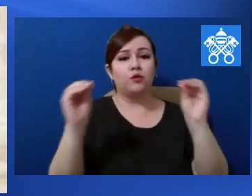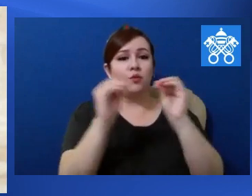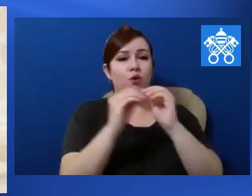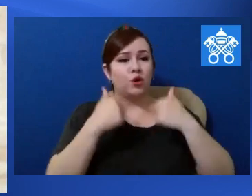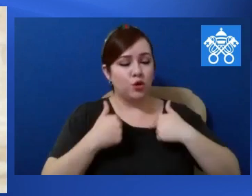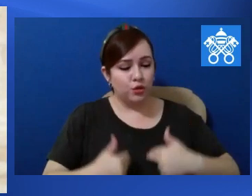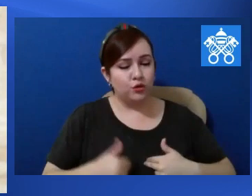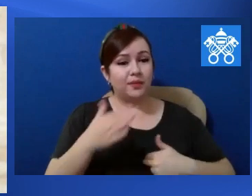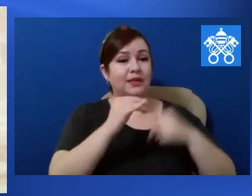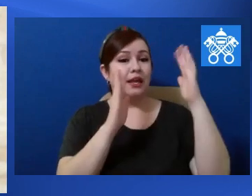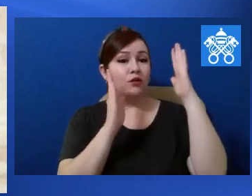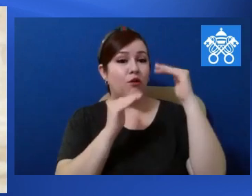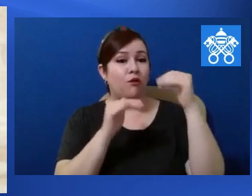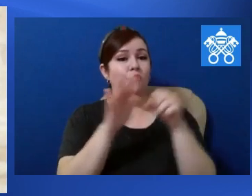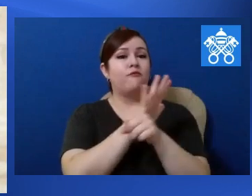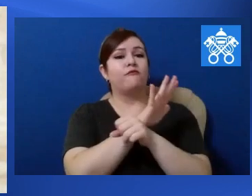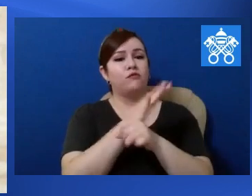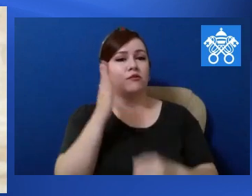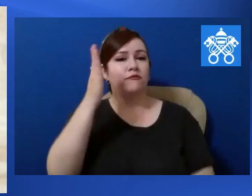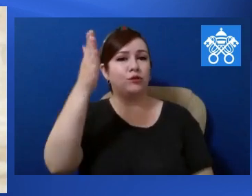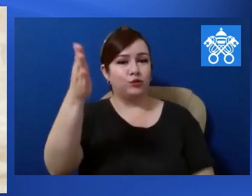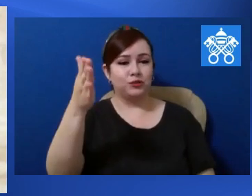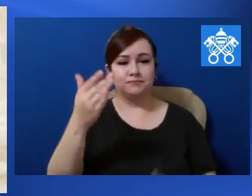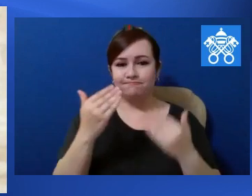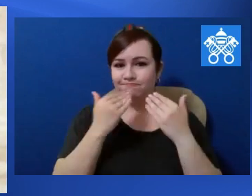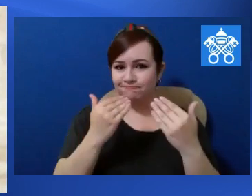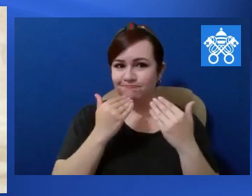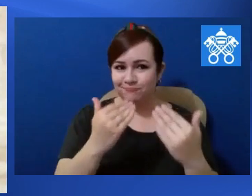for a more humane and hopeful future.